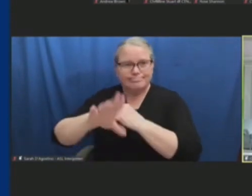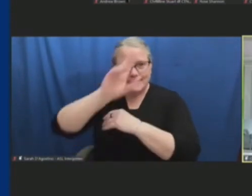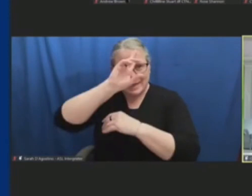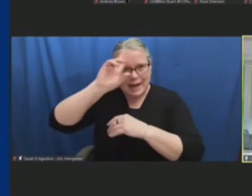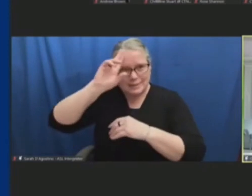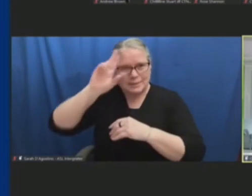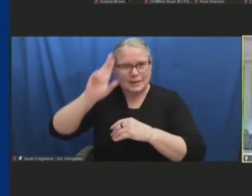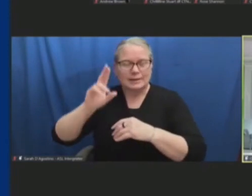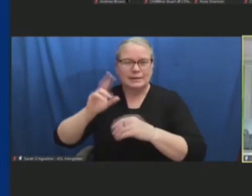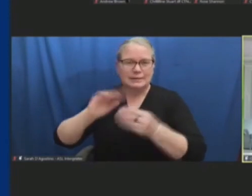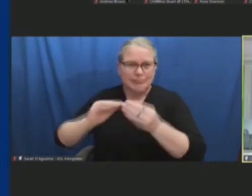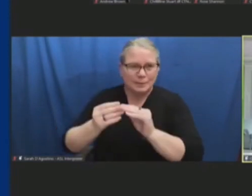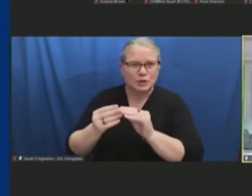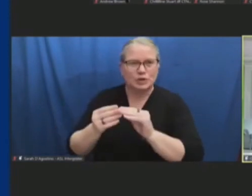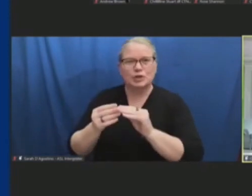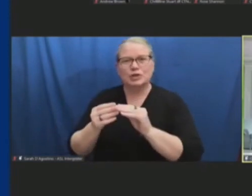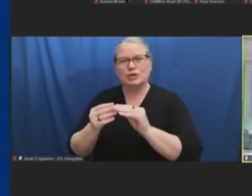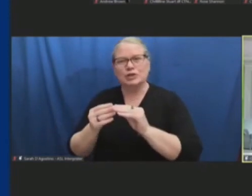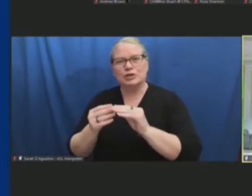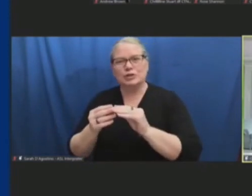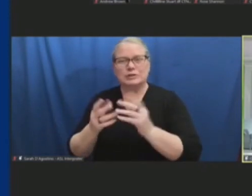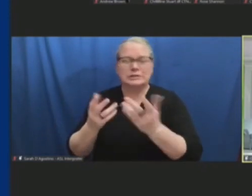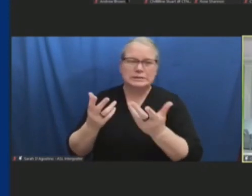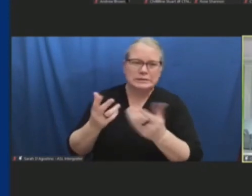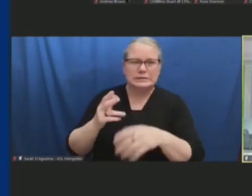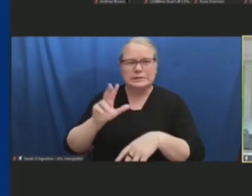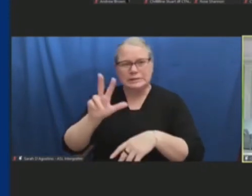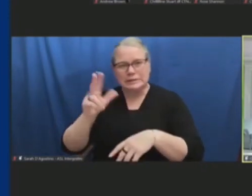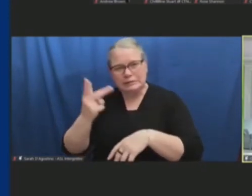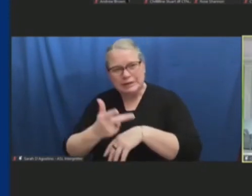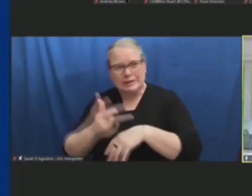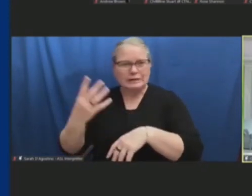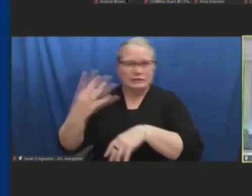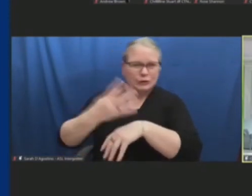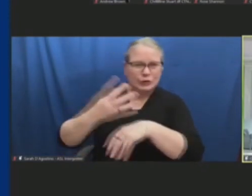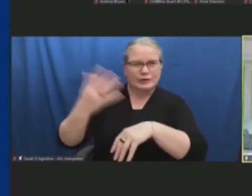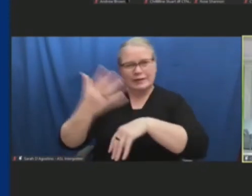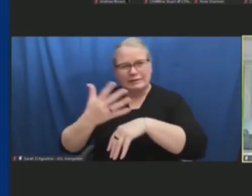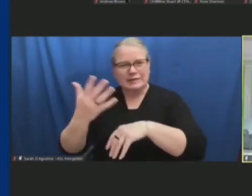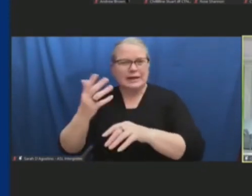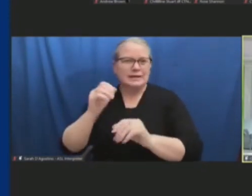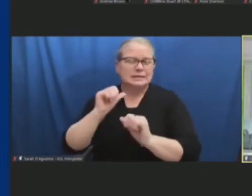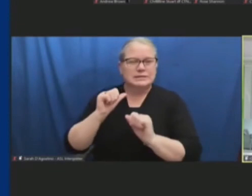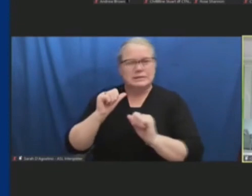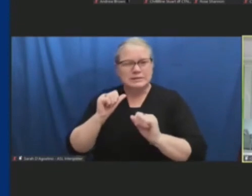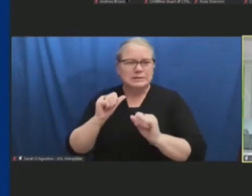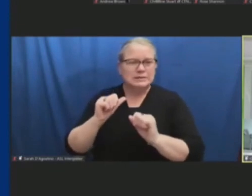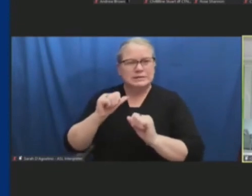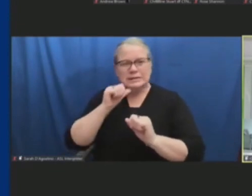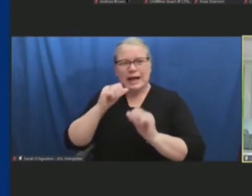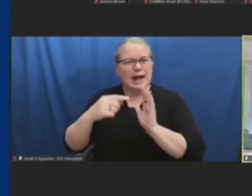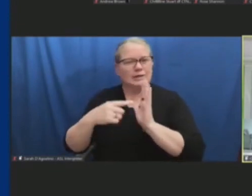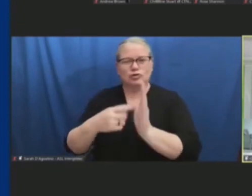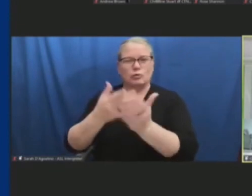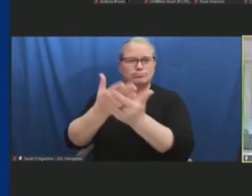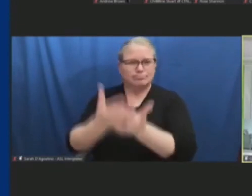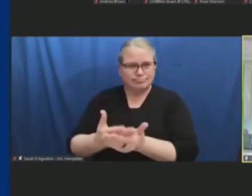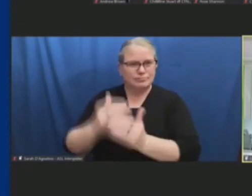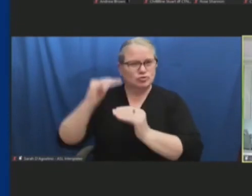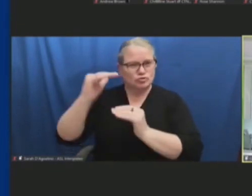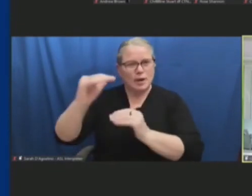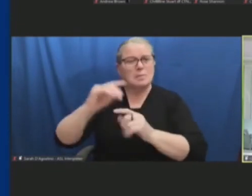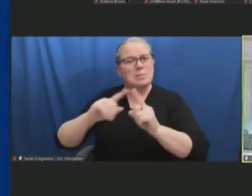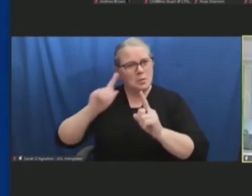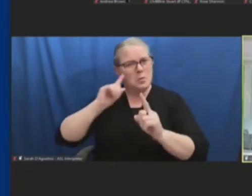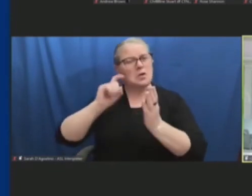trader, and 3, 4, 5 days is not a trend make, but it beats the alternative, and it is trending down. We have maybe 150 fewer people